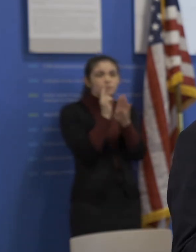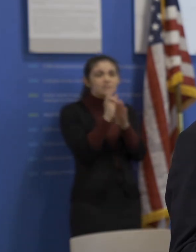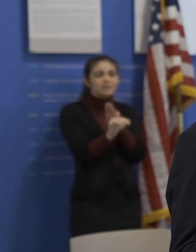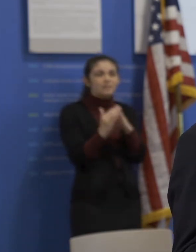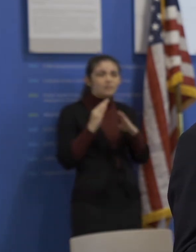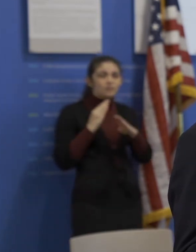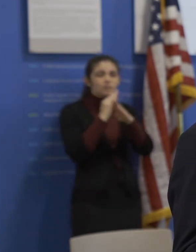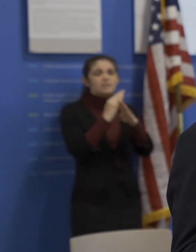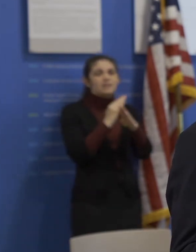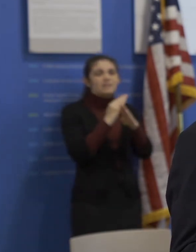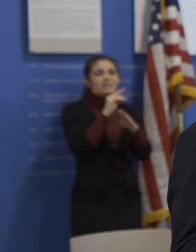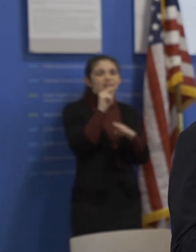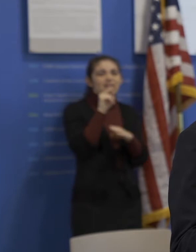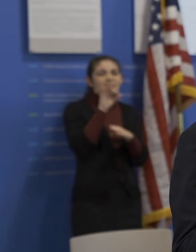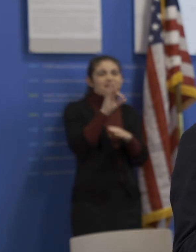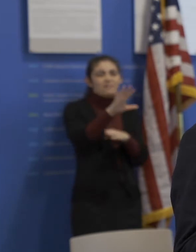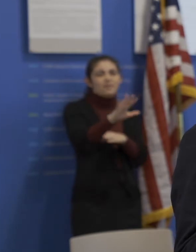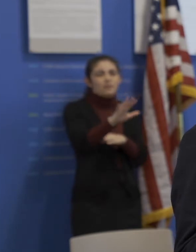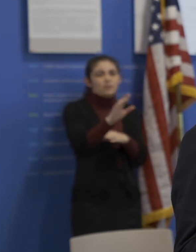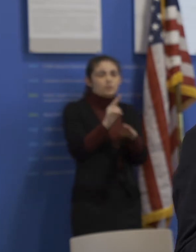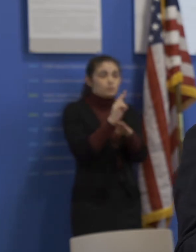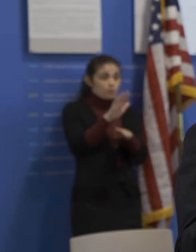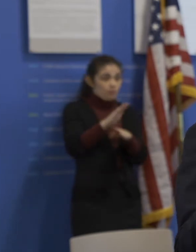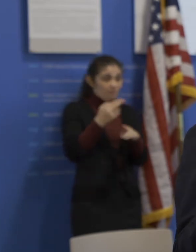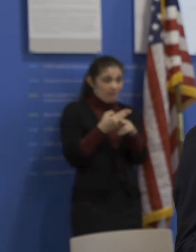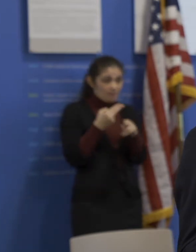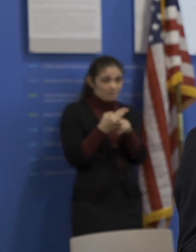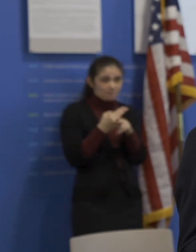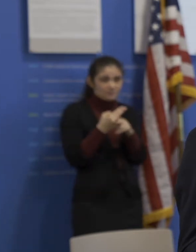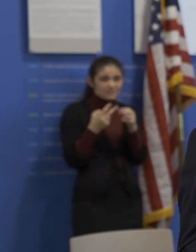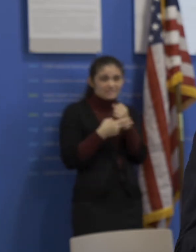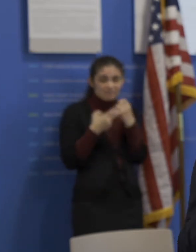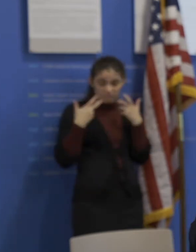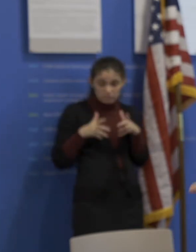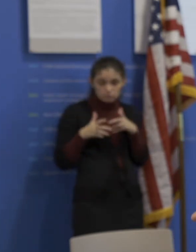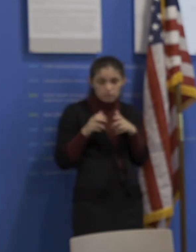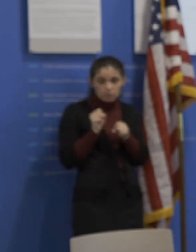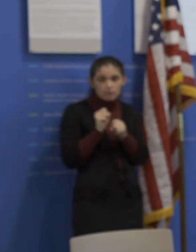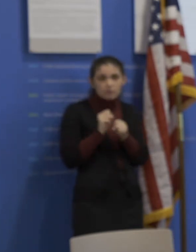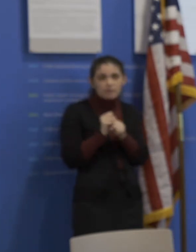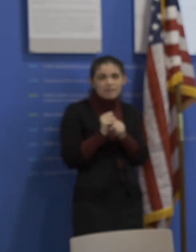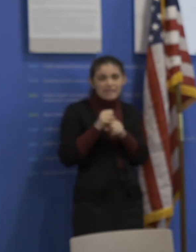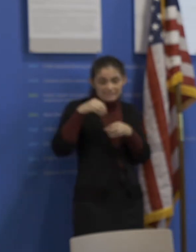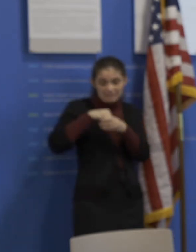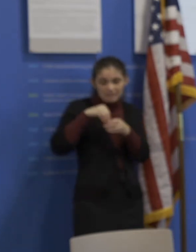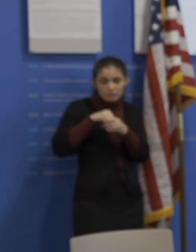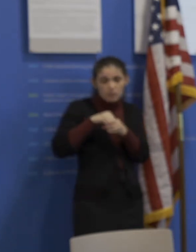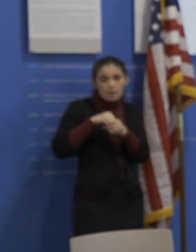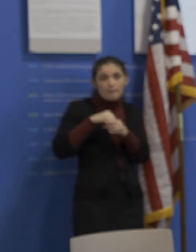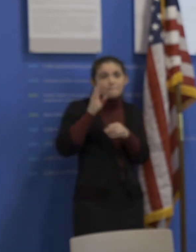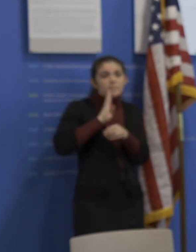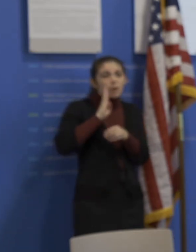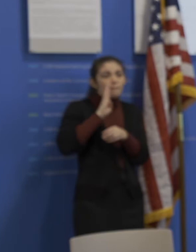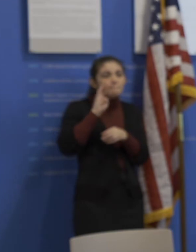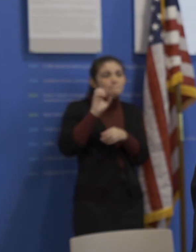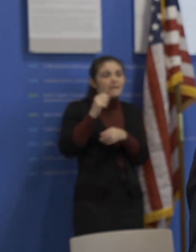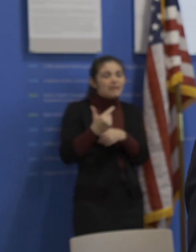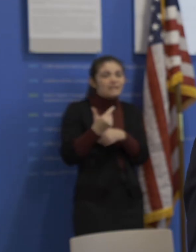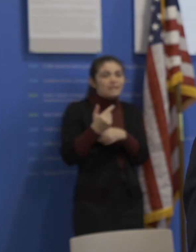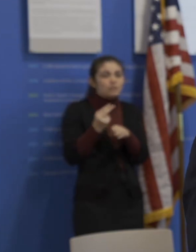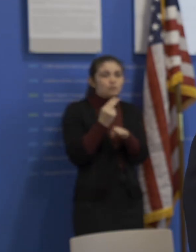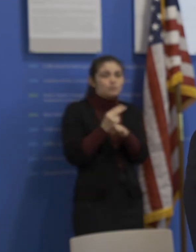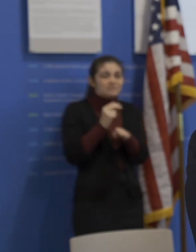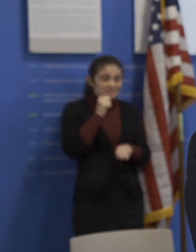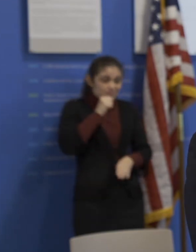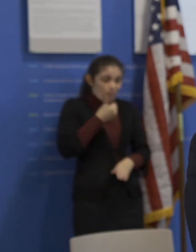way to protect that N95 mask, put their name on it, save it after the shift, put it in a paper bag, let it dry out, and use it again